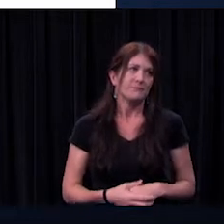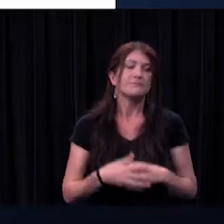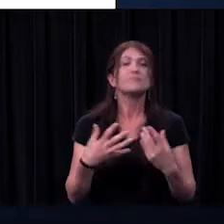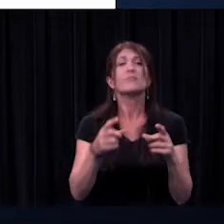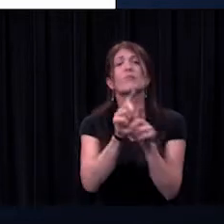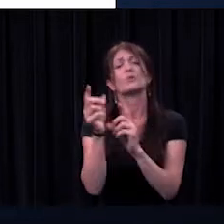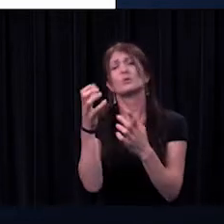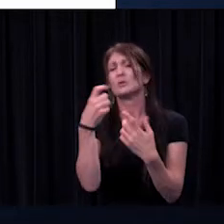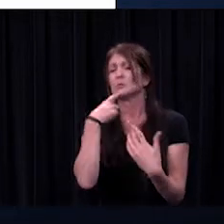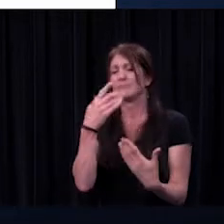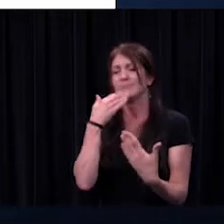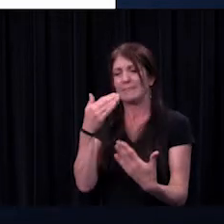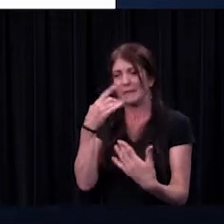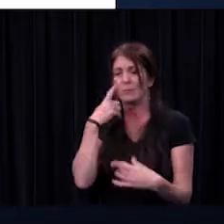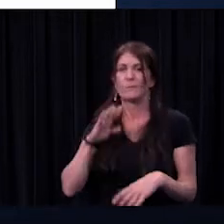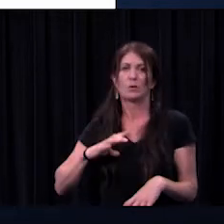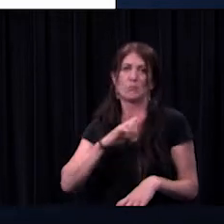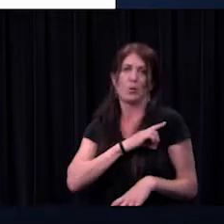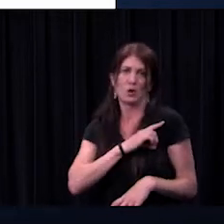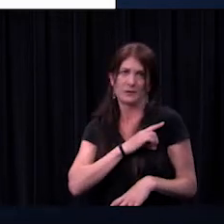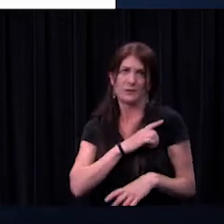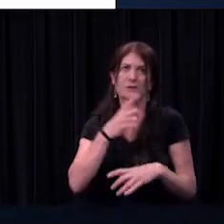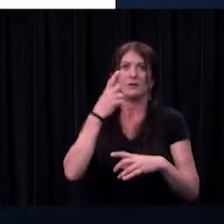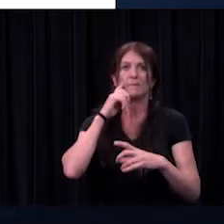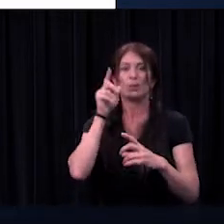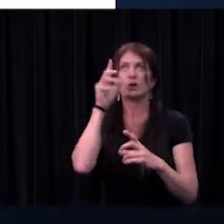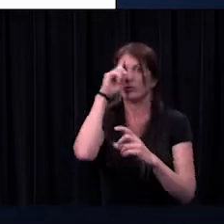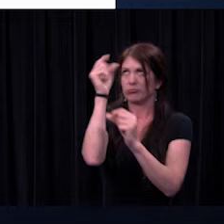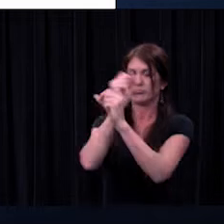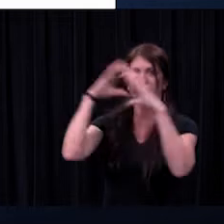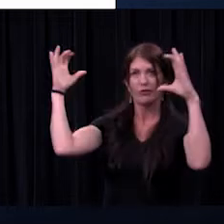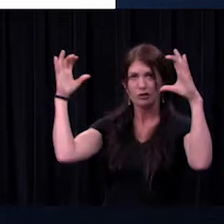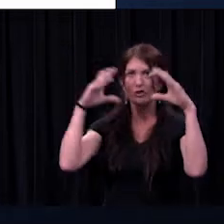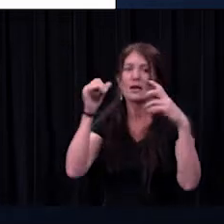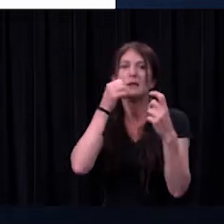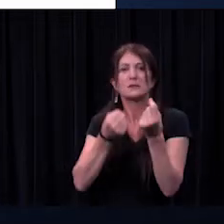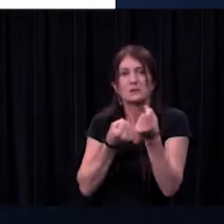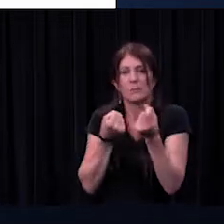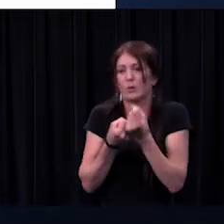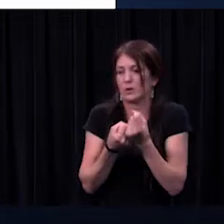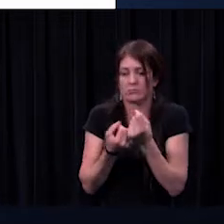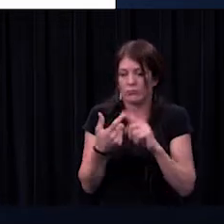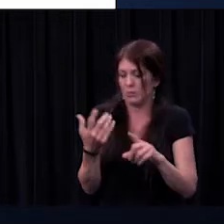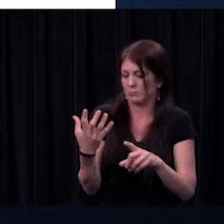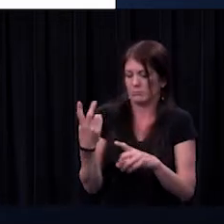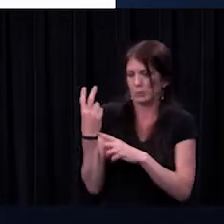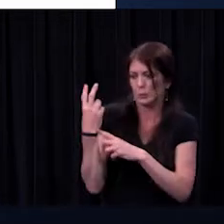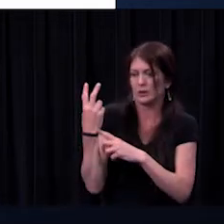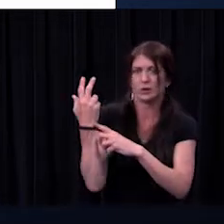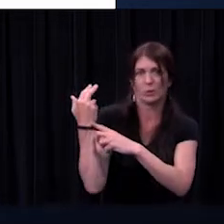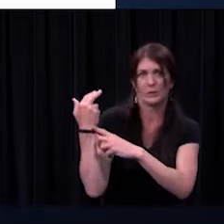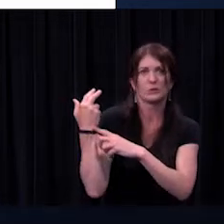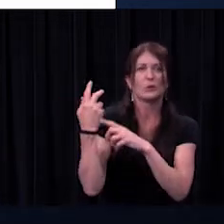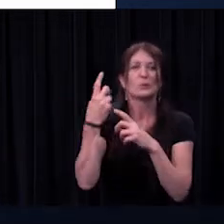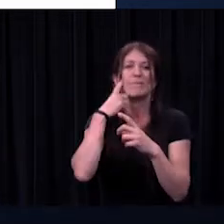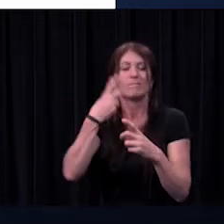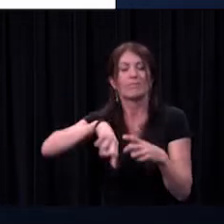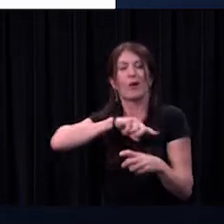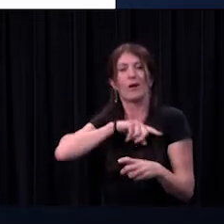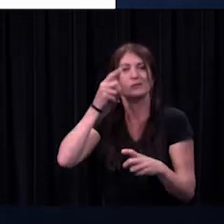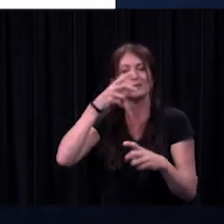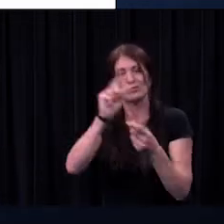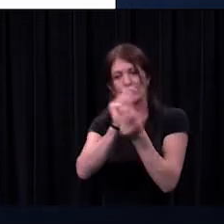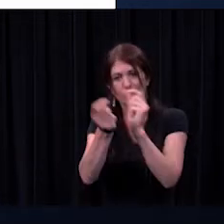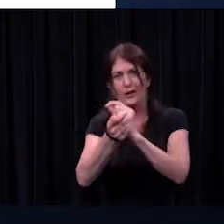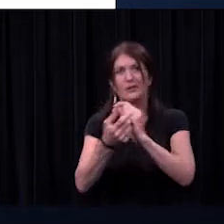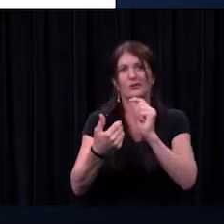thank the board again for the vision and support 3 years ago now to move graduations outside. For those that